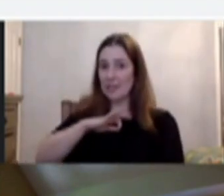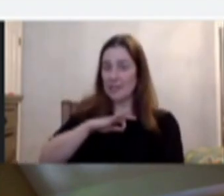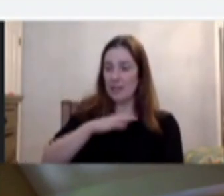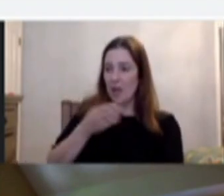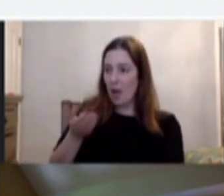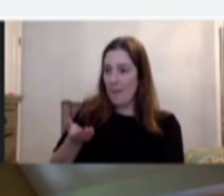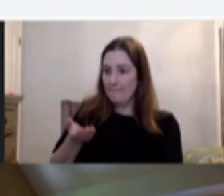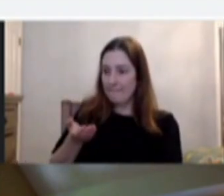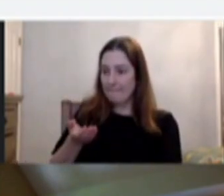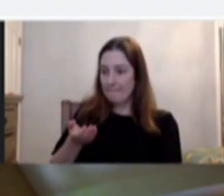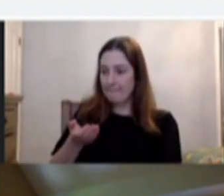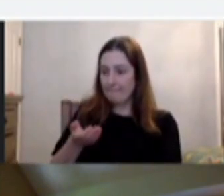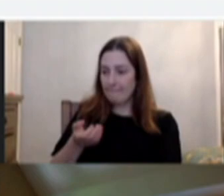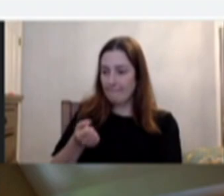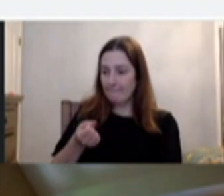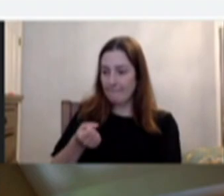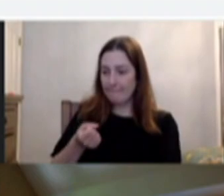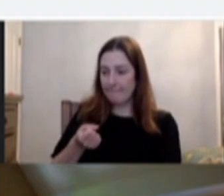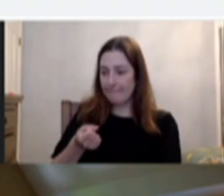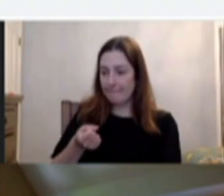I don't believe so.